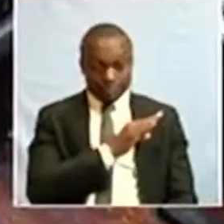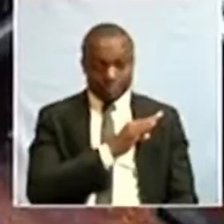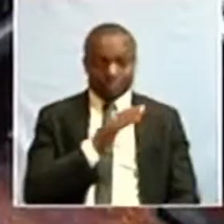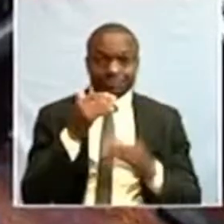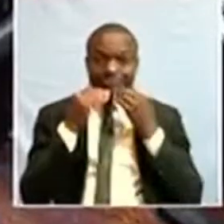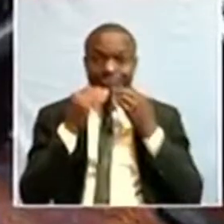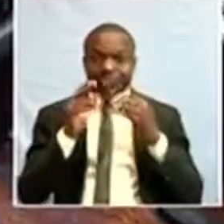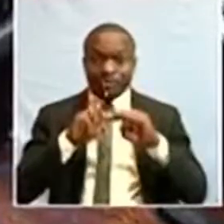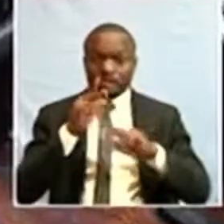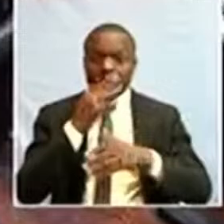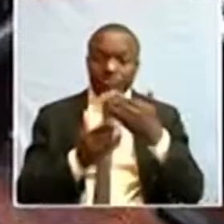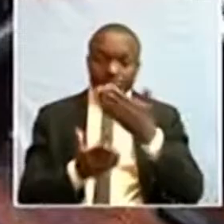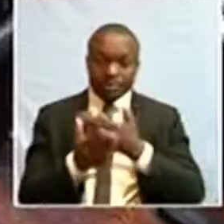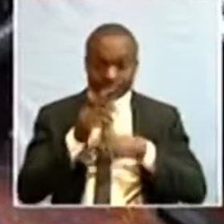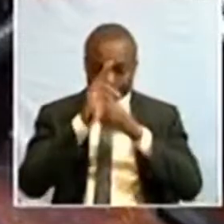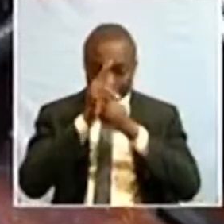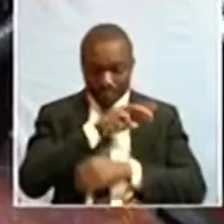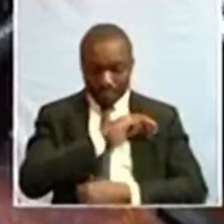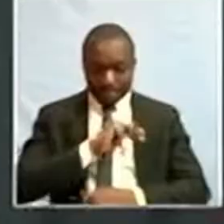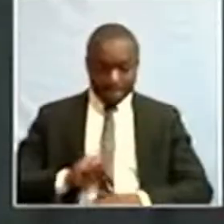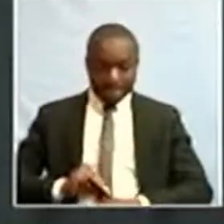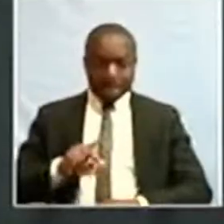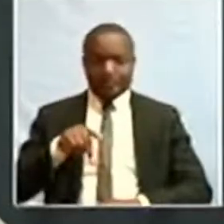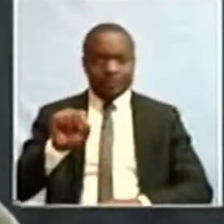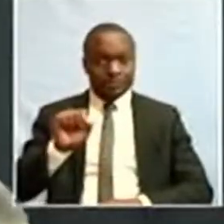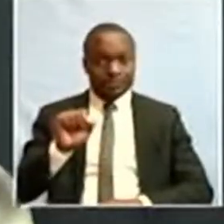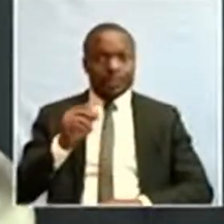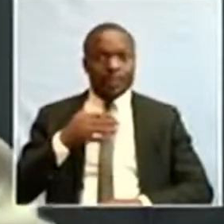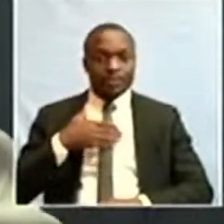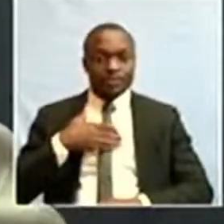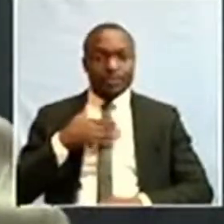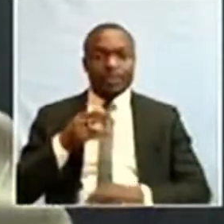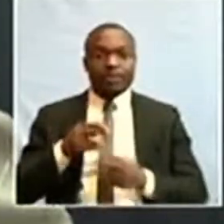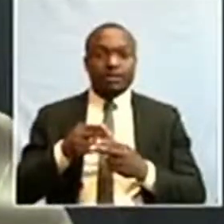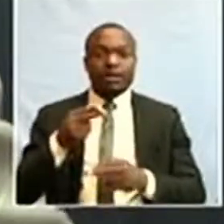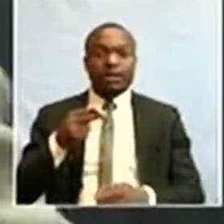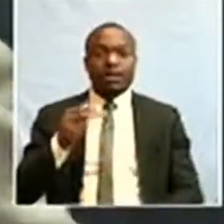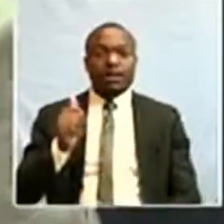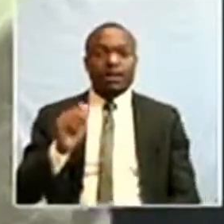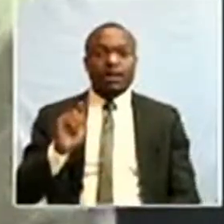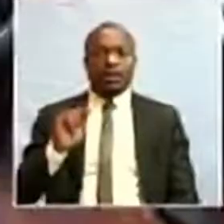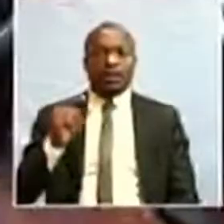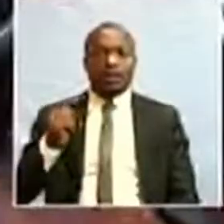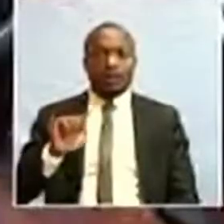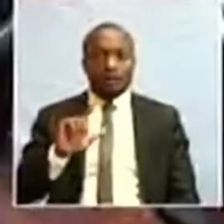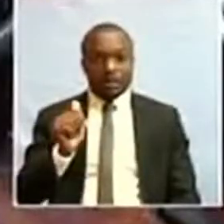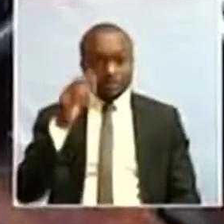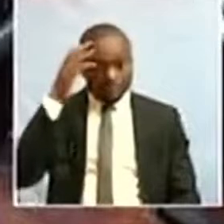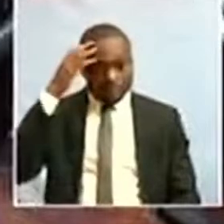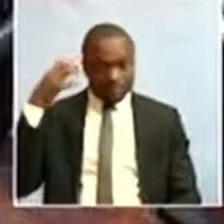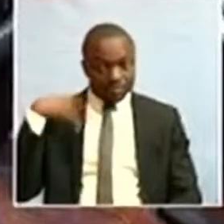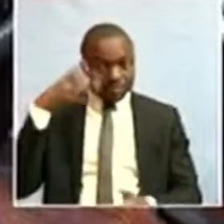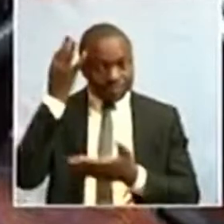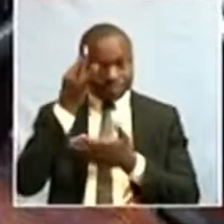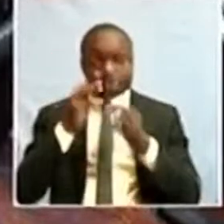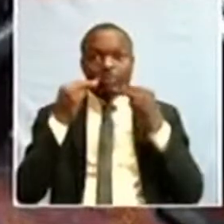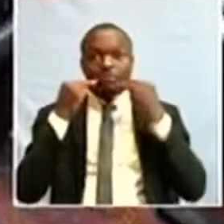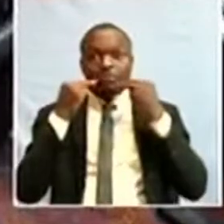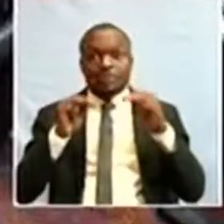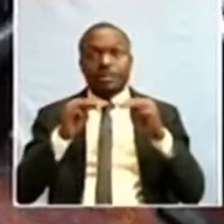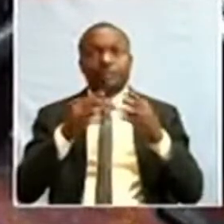Thank you, Chair. Good morning, honorable members. Good morning, PS and your team. My name is Leon Hangala from the Office of the Clerk. Thank you. Media.